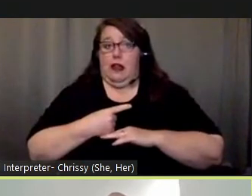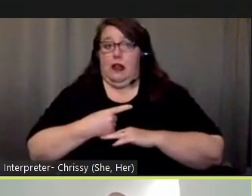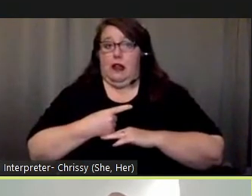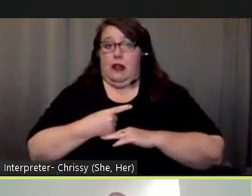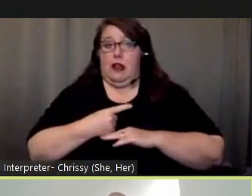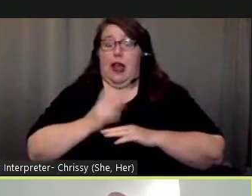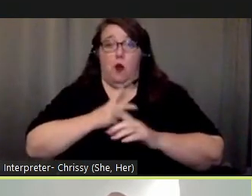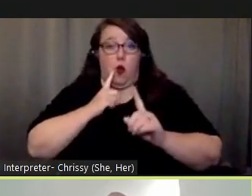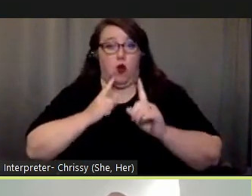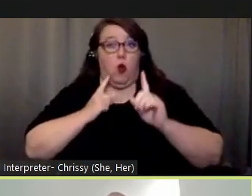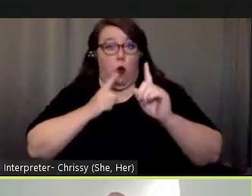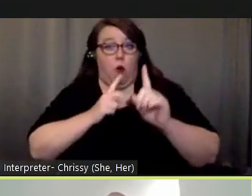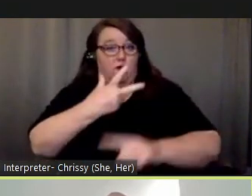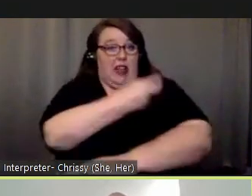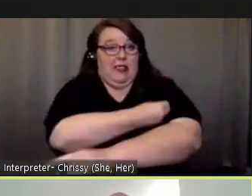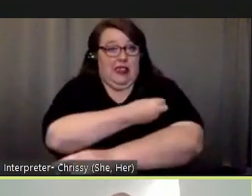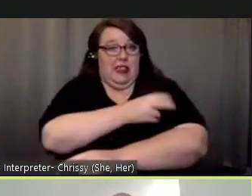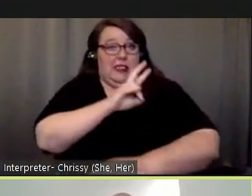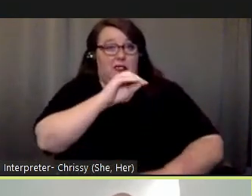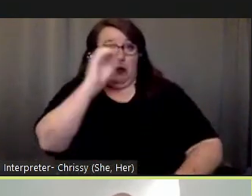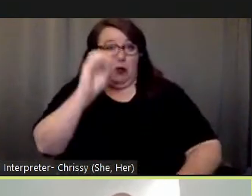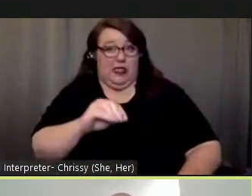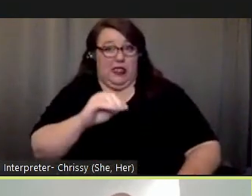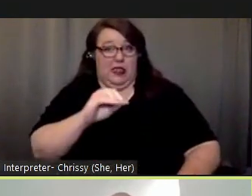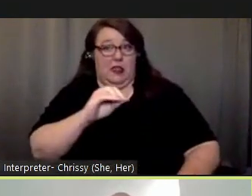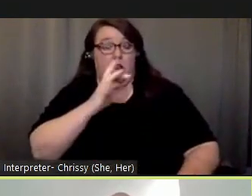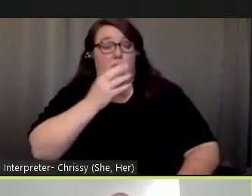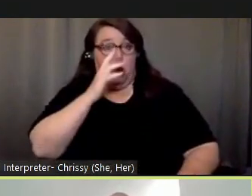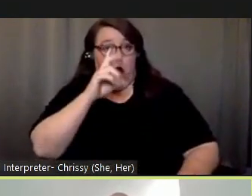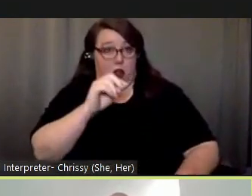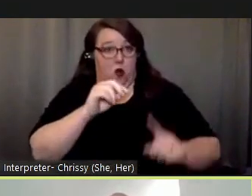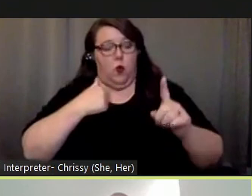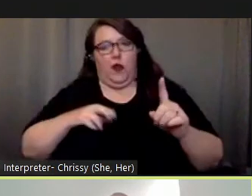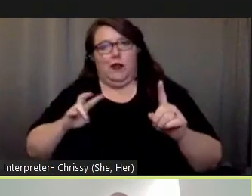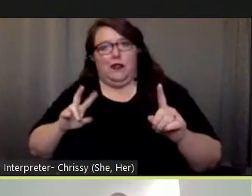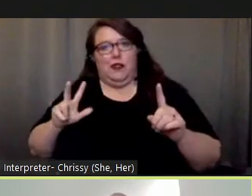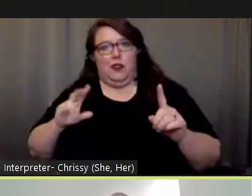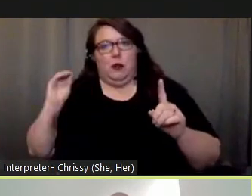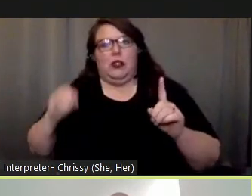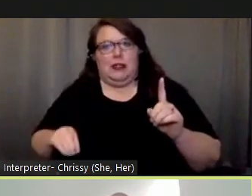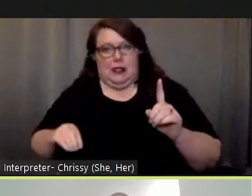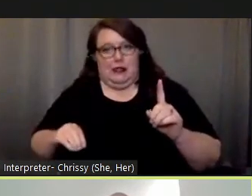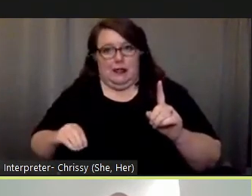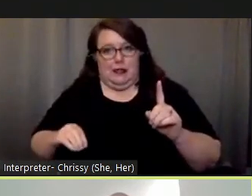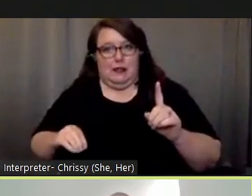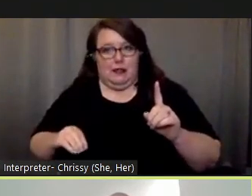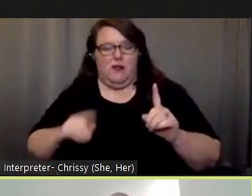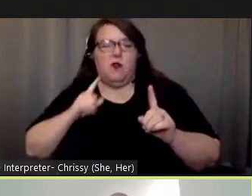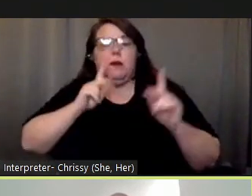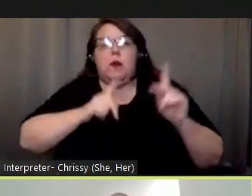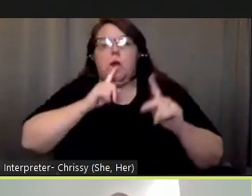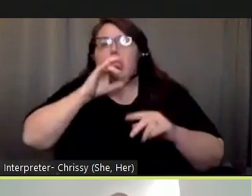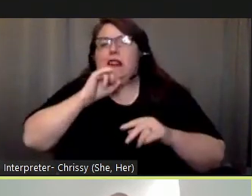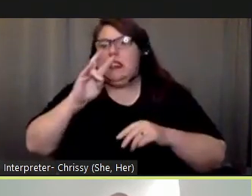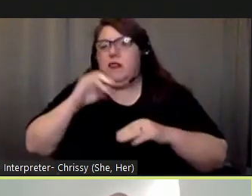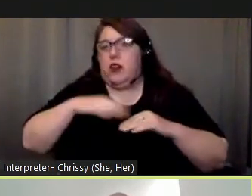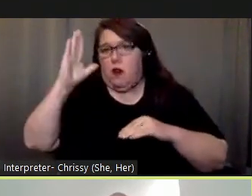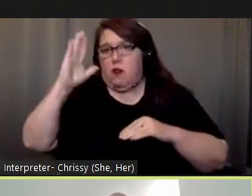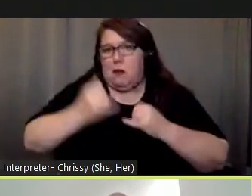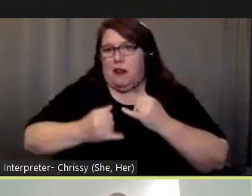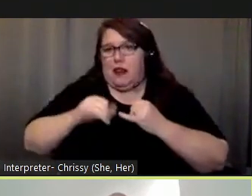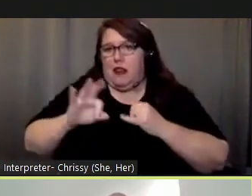towards our goal of vaccinating 70% of Coloradans 70 and over by the end of February. So we